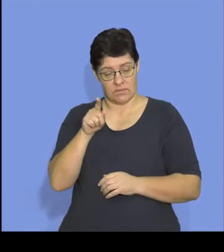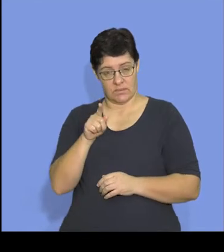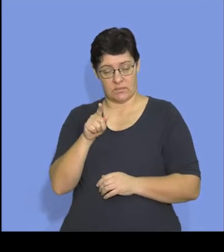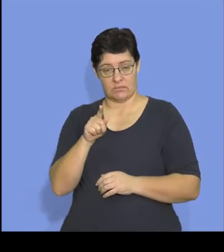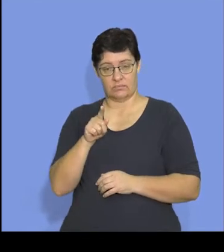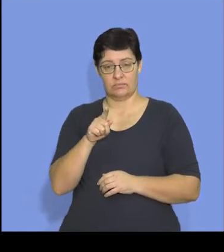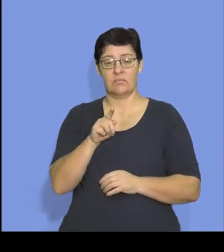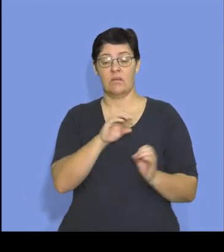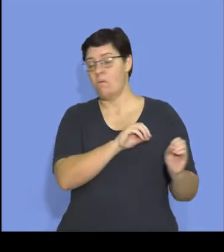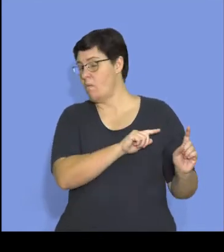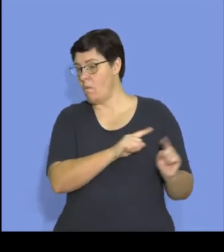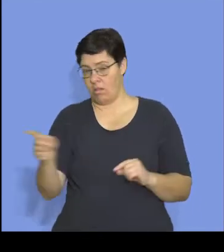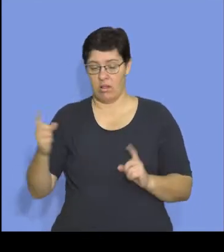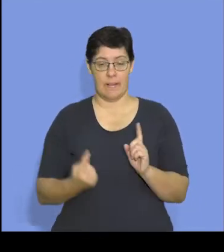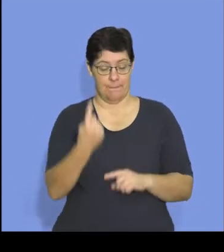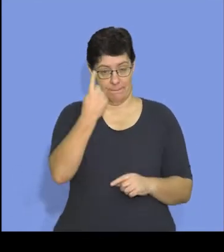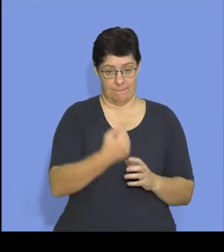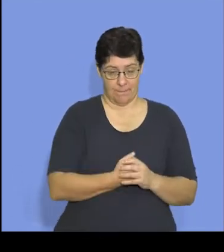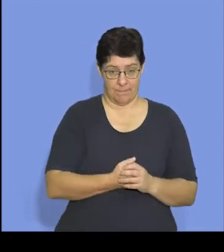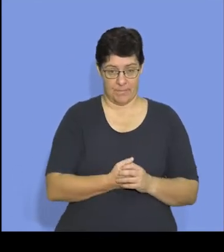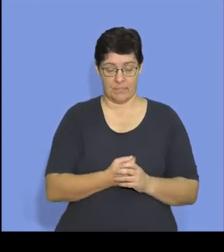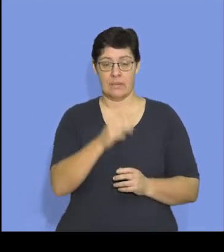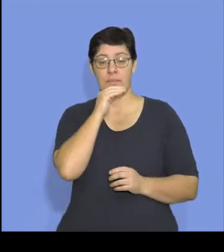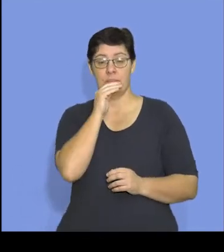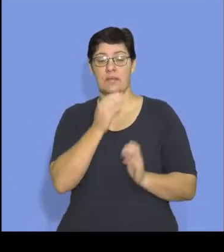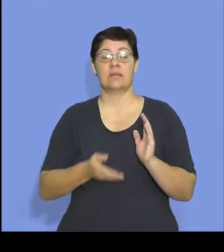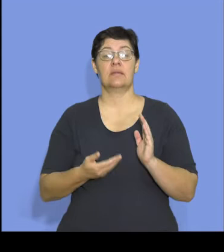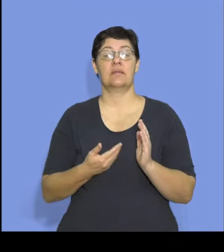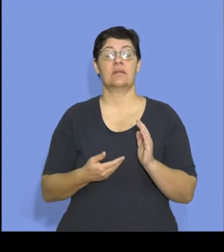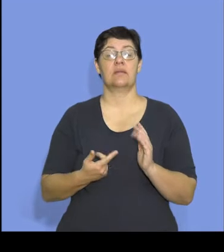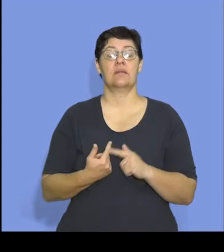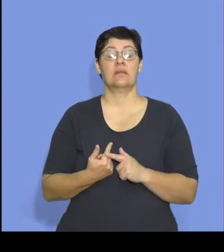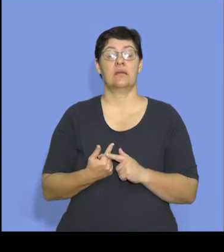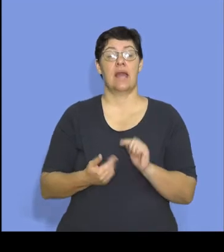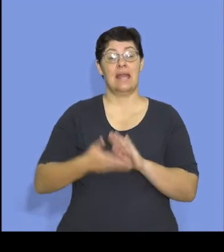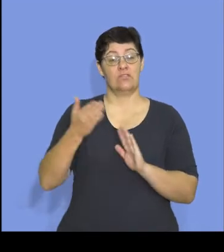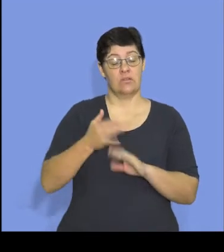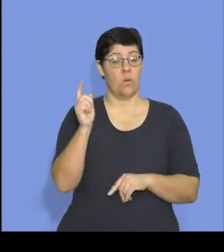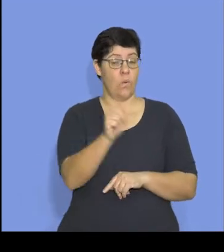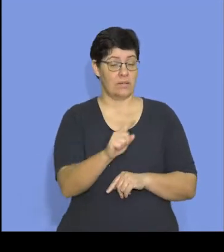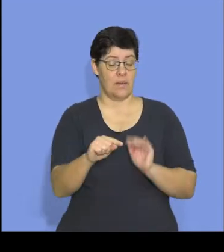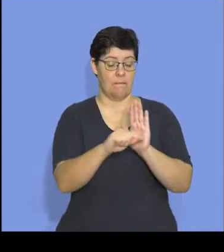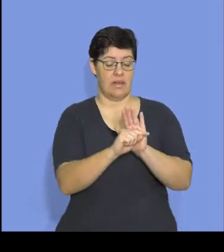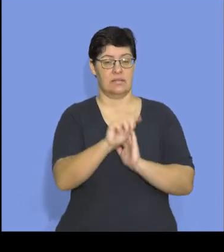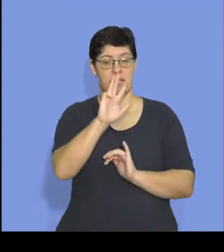which means for me that acceleration is minus 9,8.